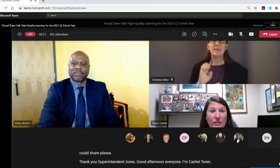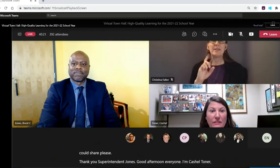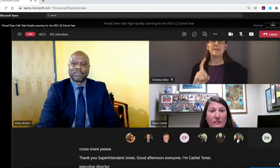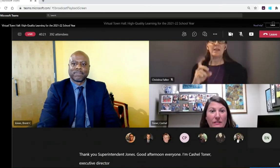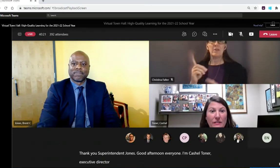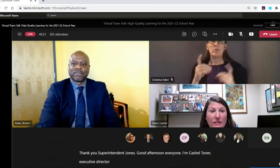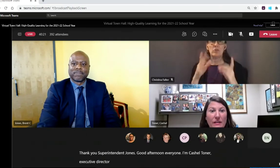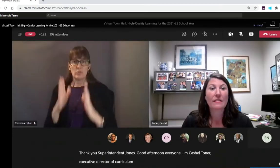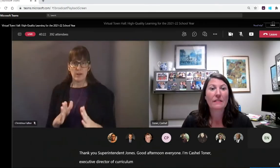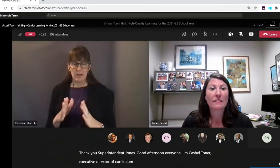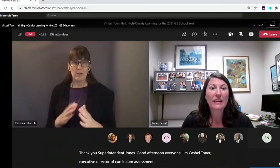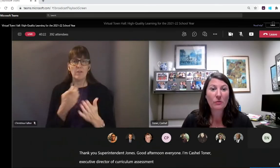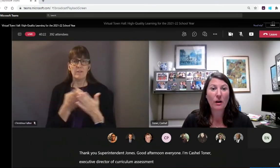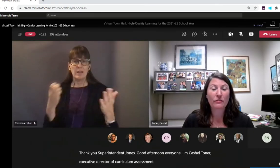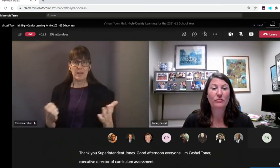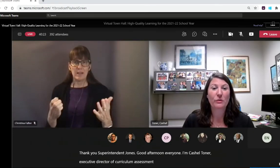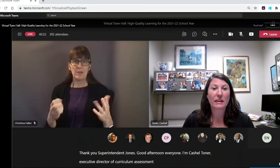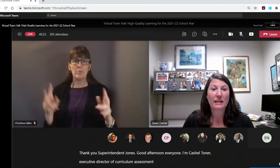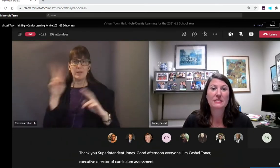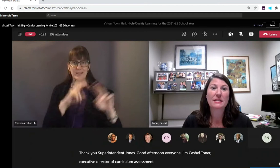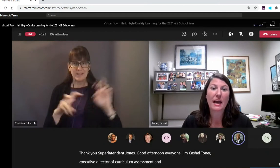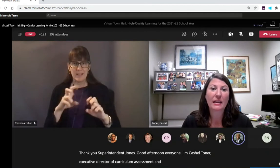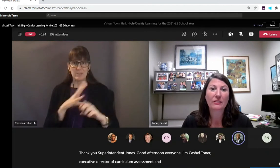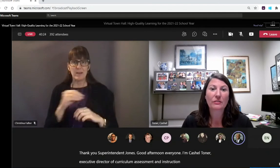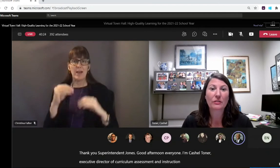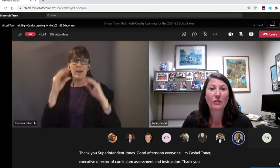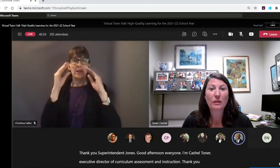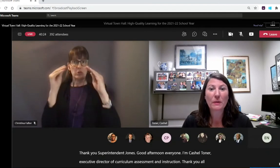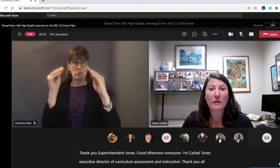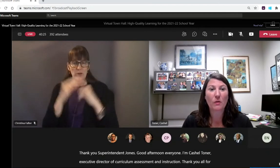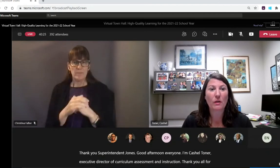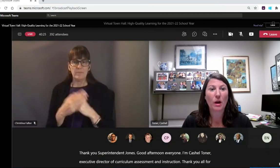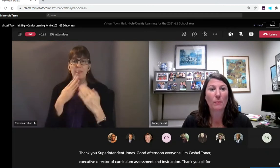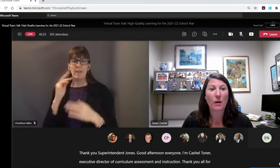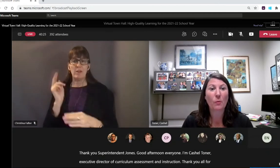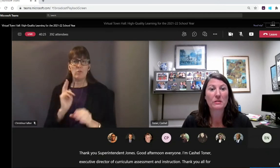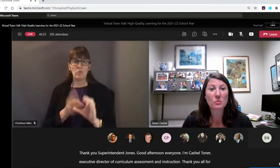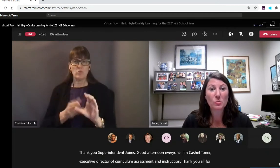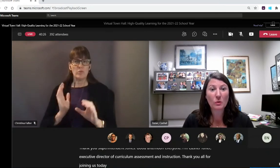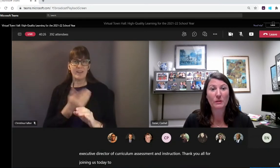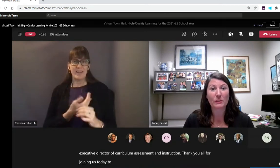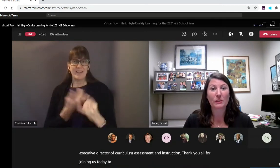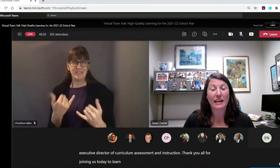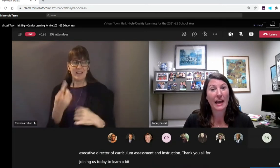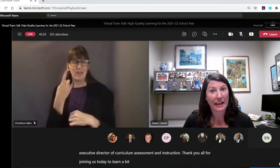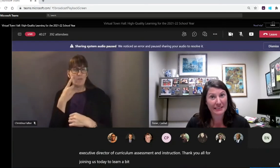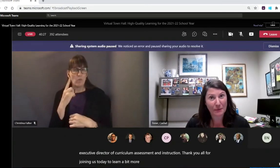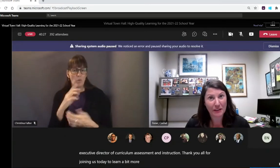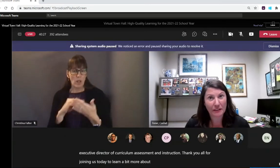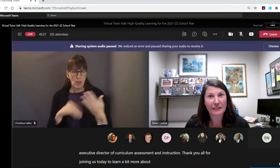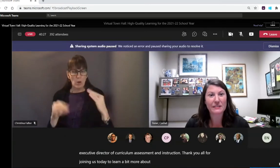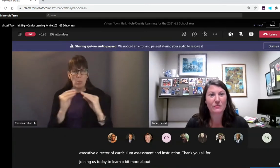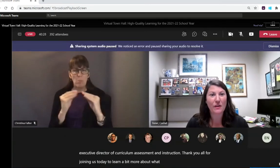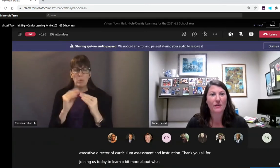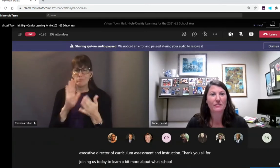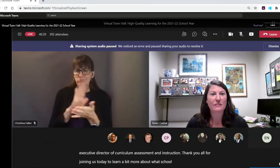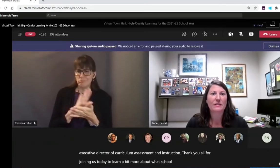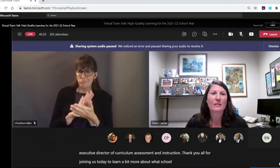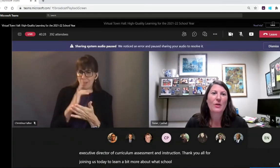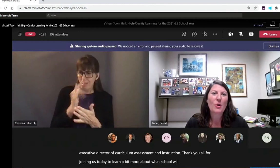Instruction. Thank you all for joining us today to learn a bit more about what school will look like academically this